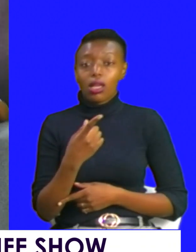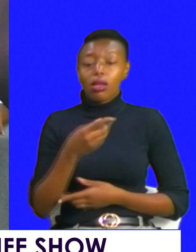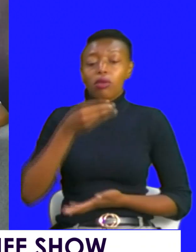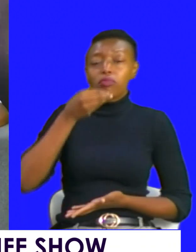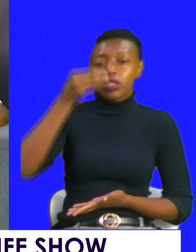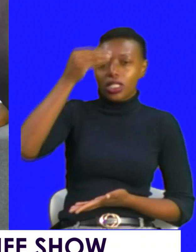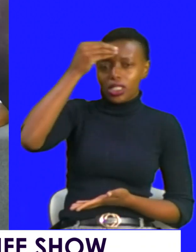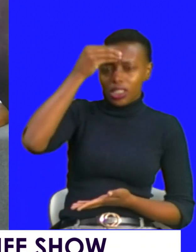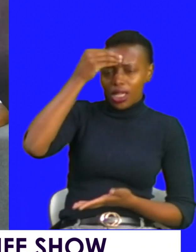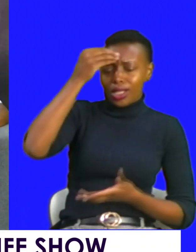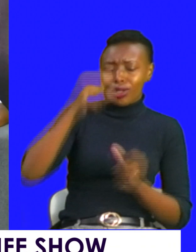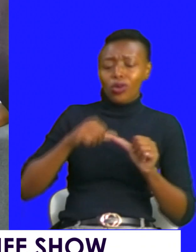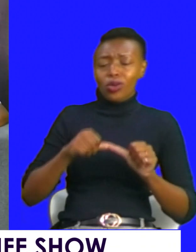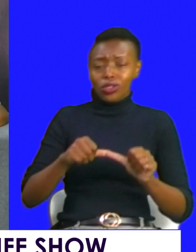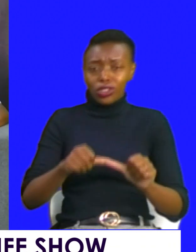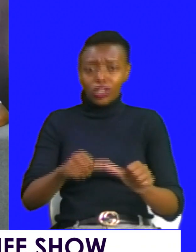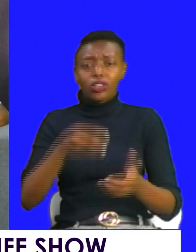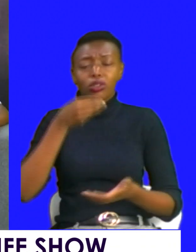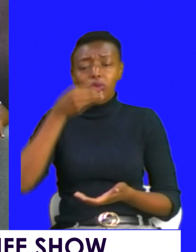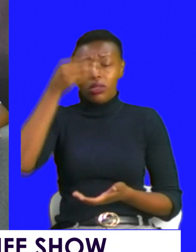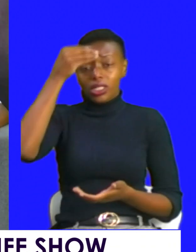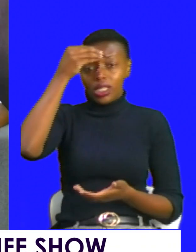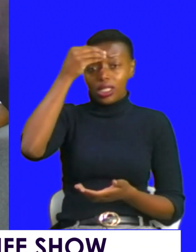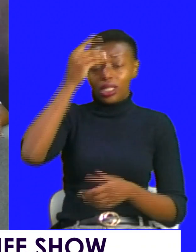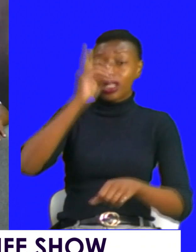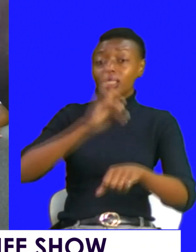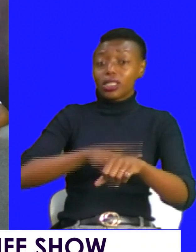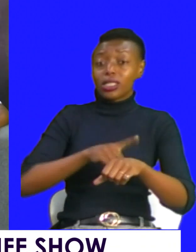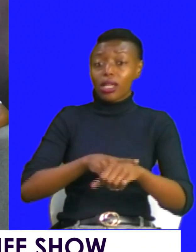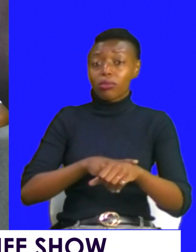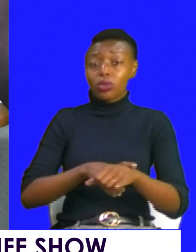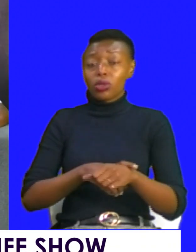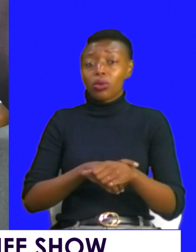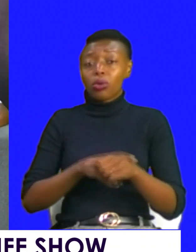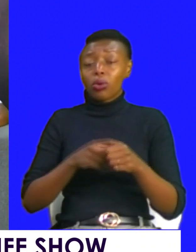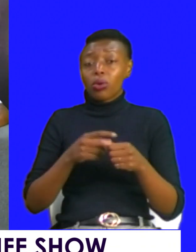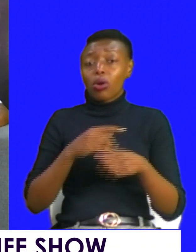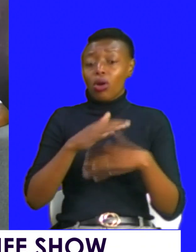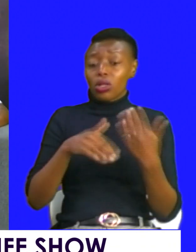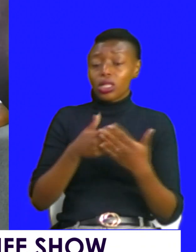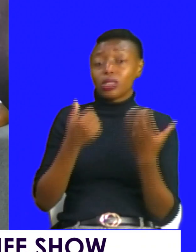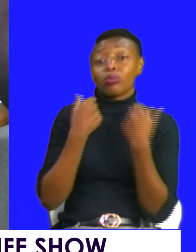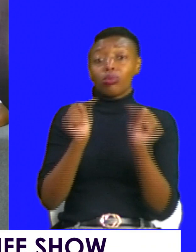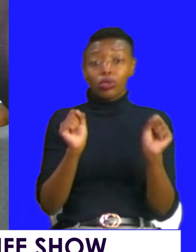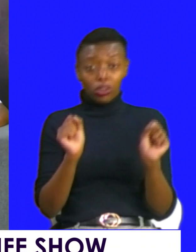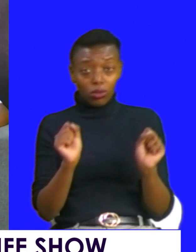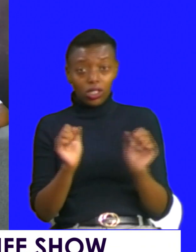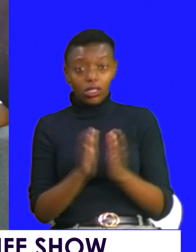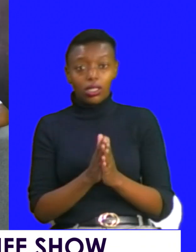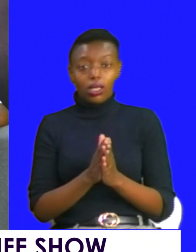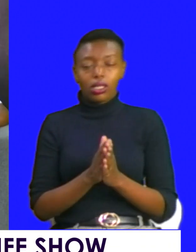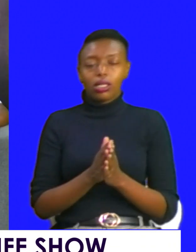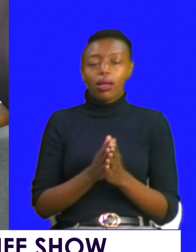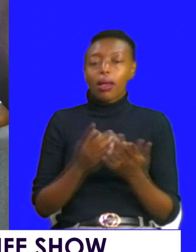Right. For me, when you use the word fake it, I feel a bit uncomfortable. Yes. Because in my generation, we were taught not to fake. Right. Be